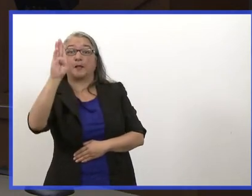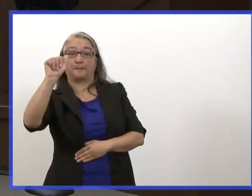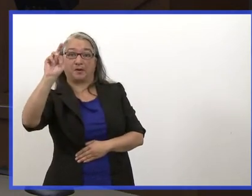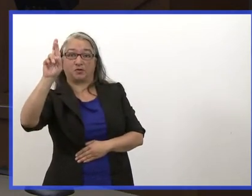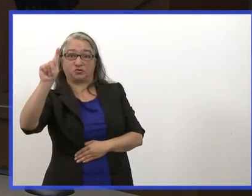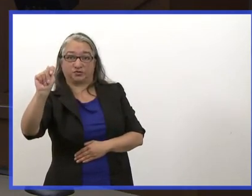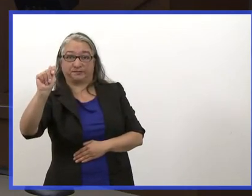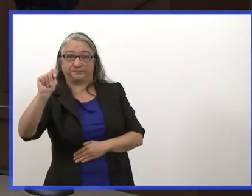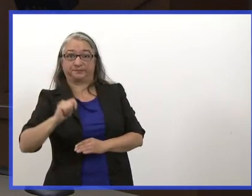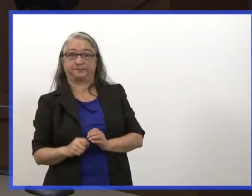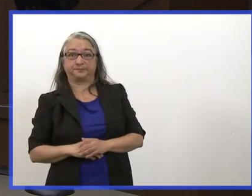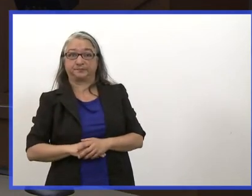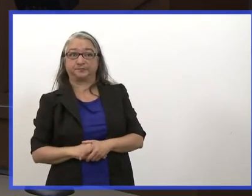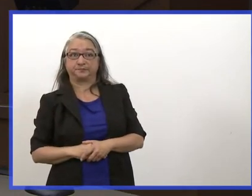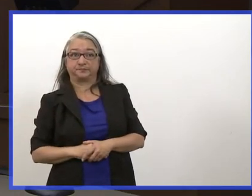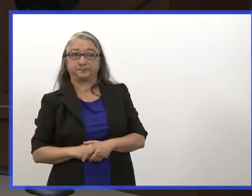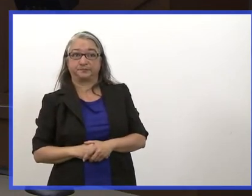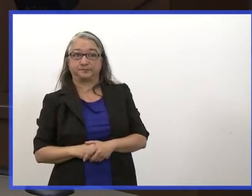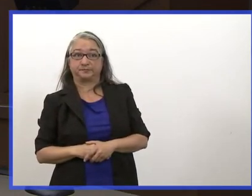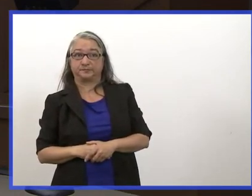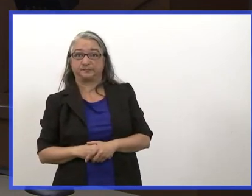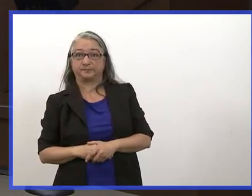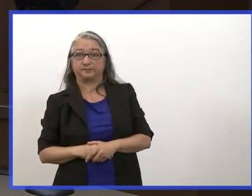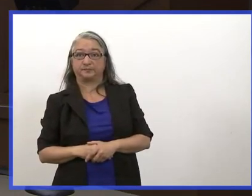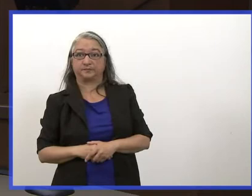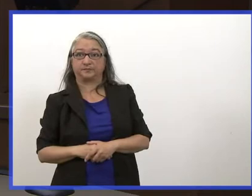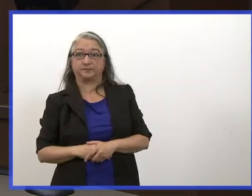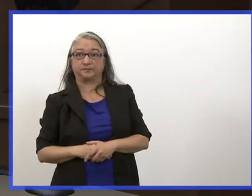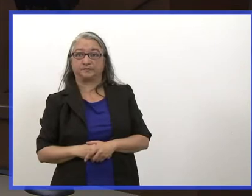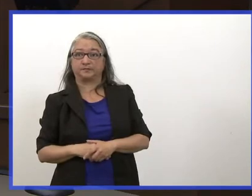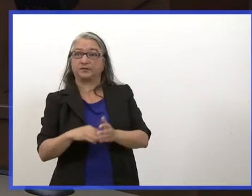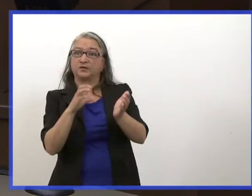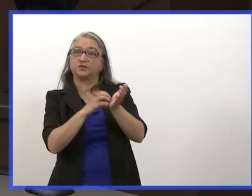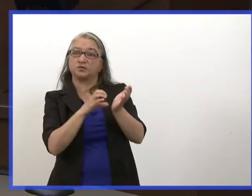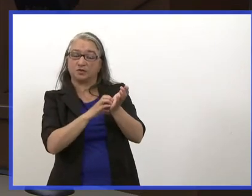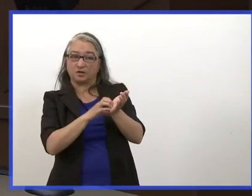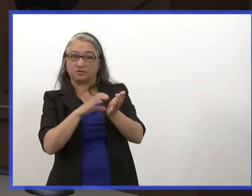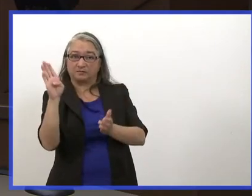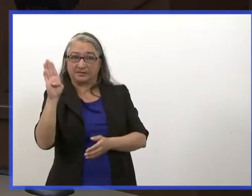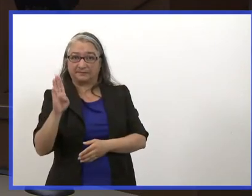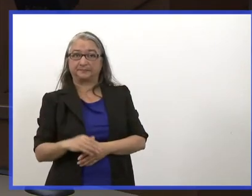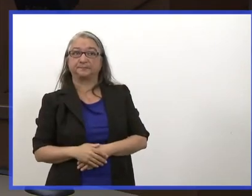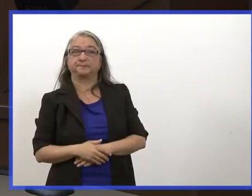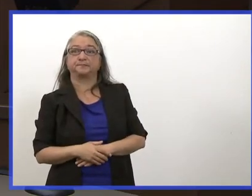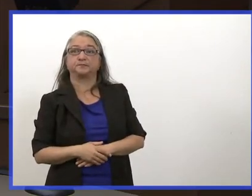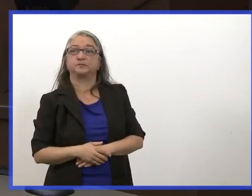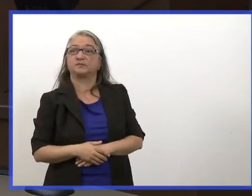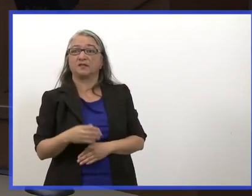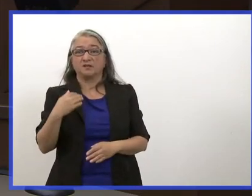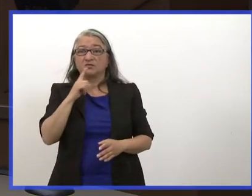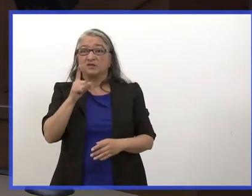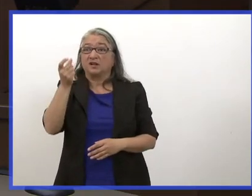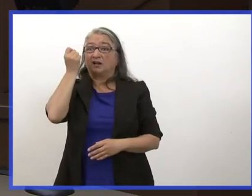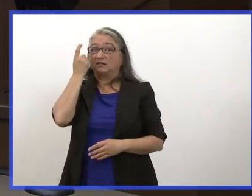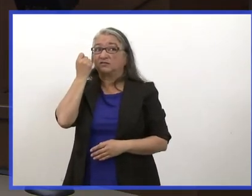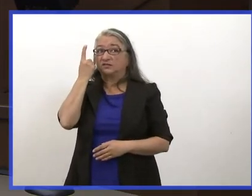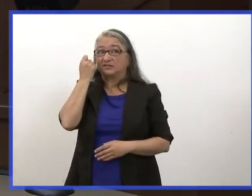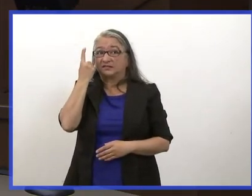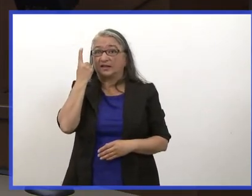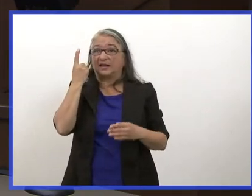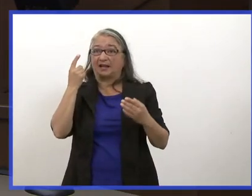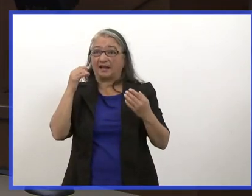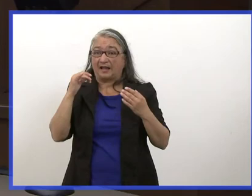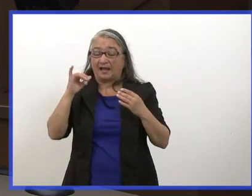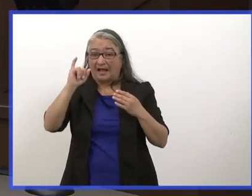Hello, Dr. Roussin. Why did you wait until this long, with hospitals in crisis, this late in the third wave,